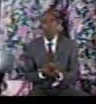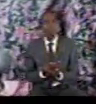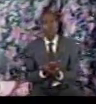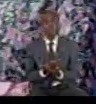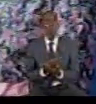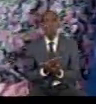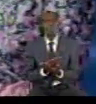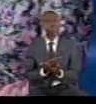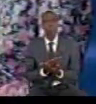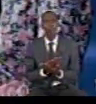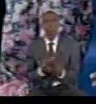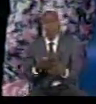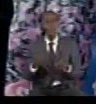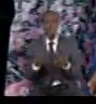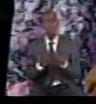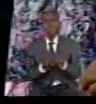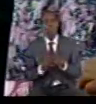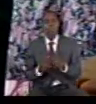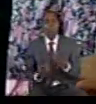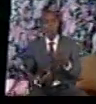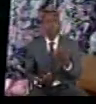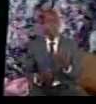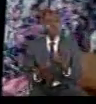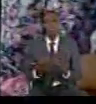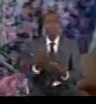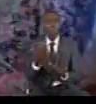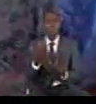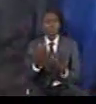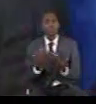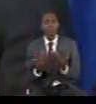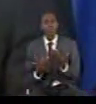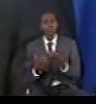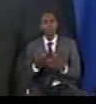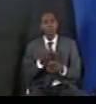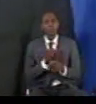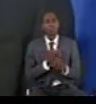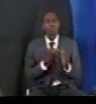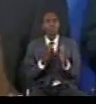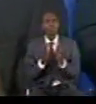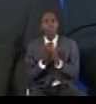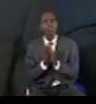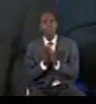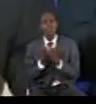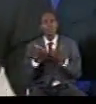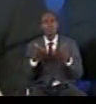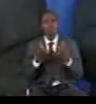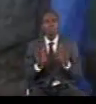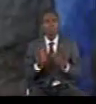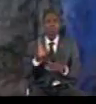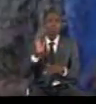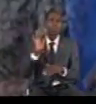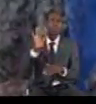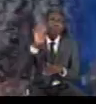like fire, like rain, let it